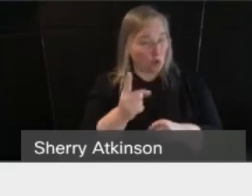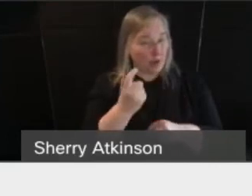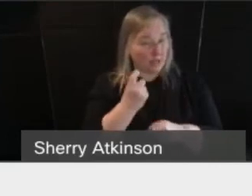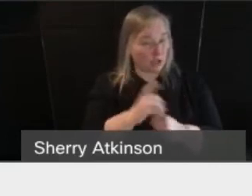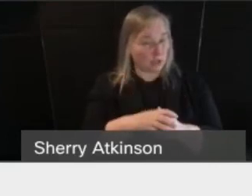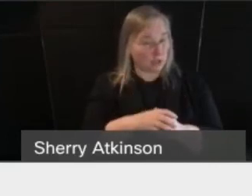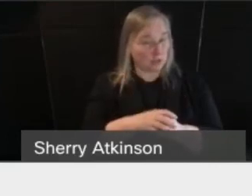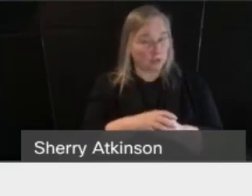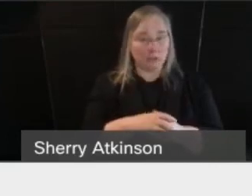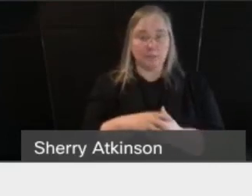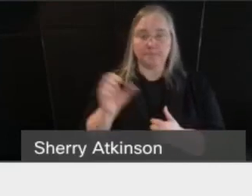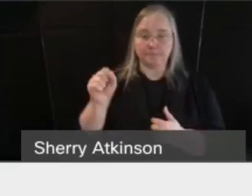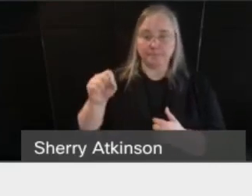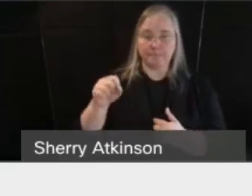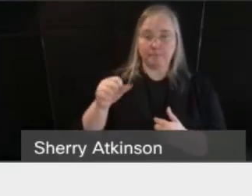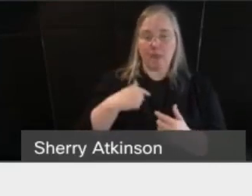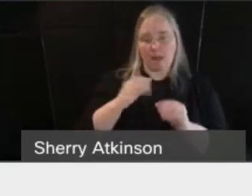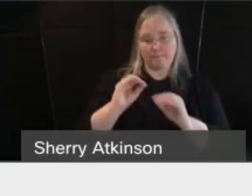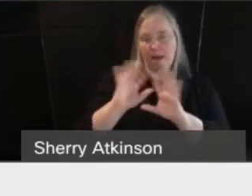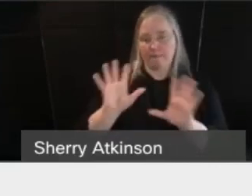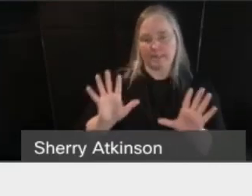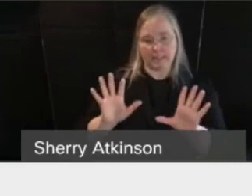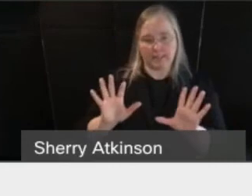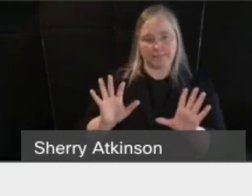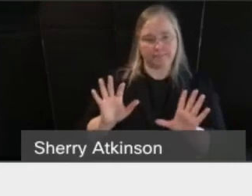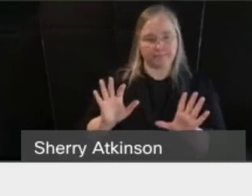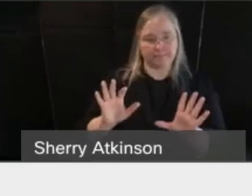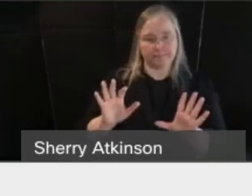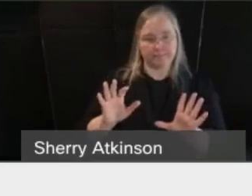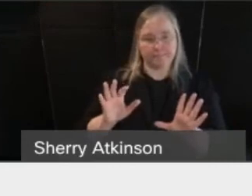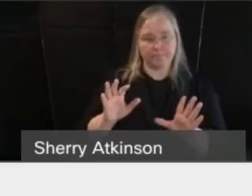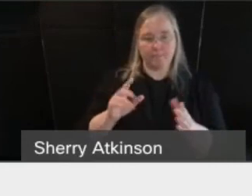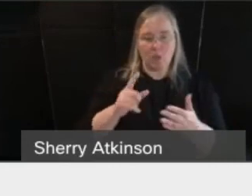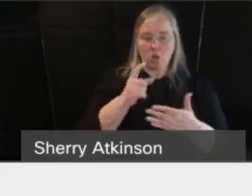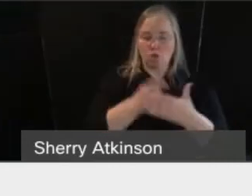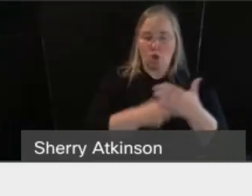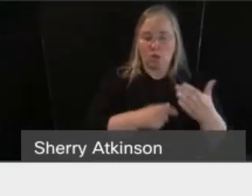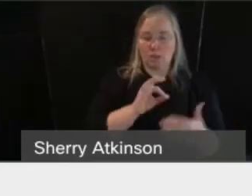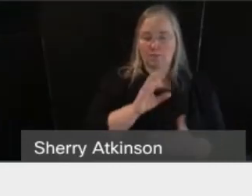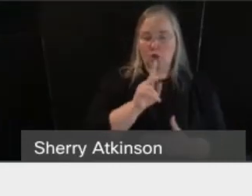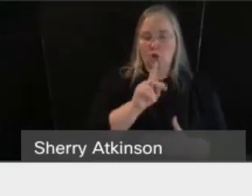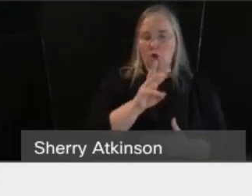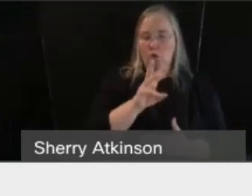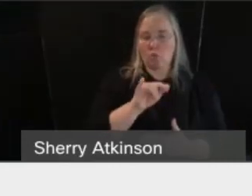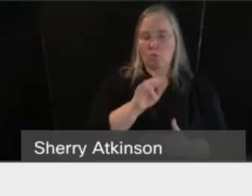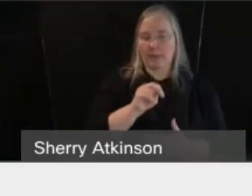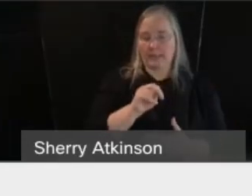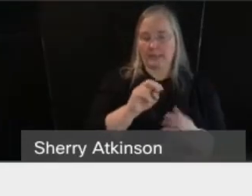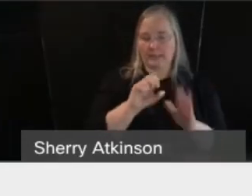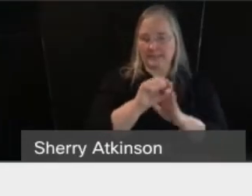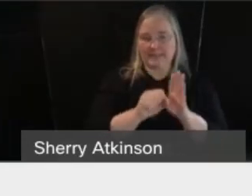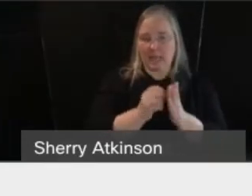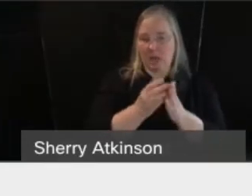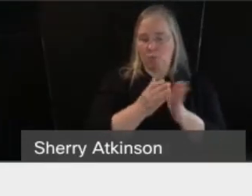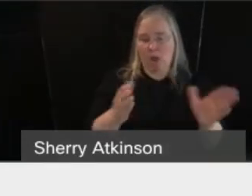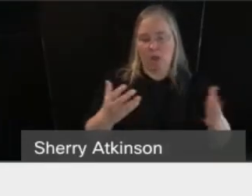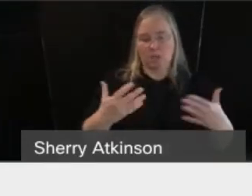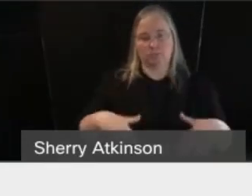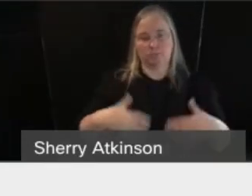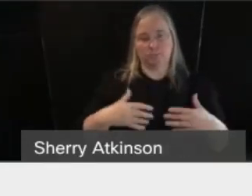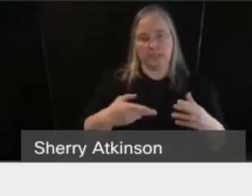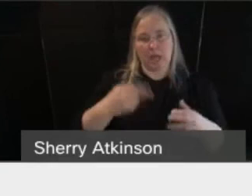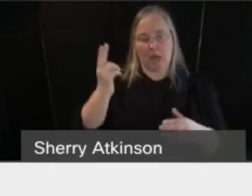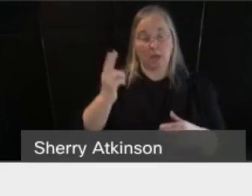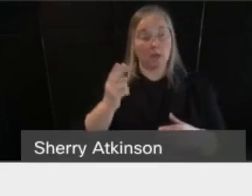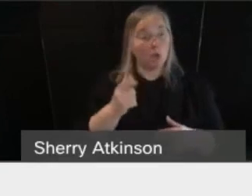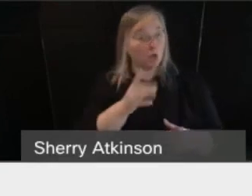Yeah, I'm obviously the cost of Kerwin statewide is extremely high. And oh, you're talking about